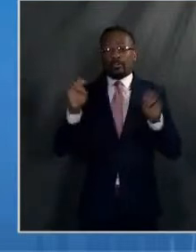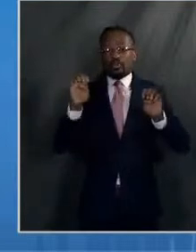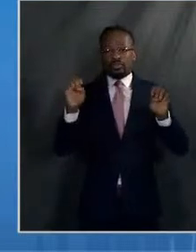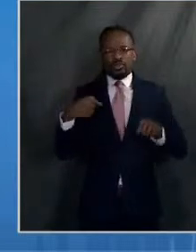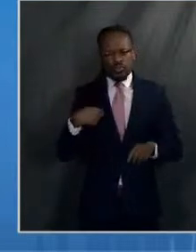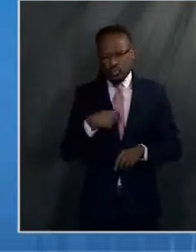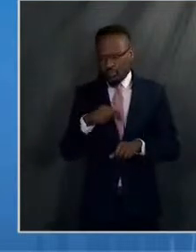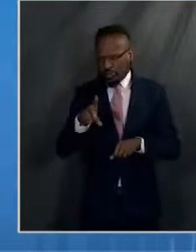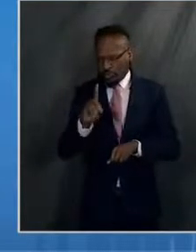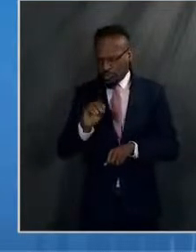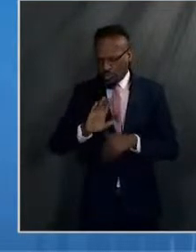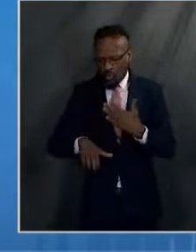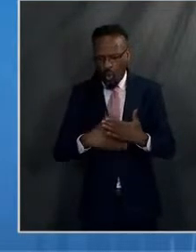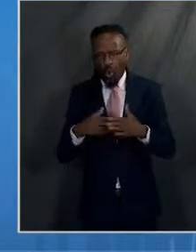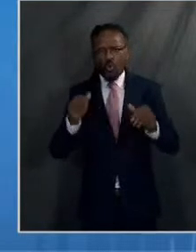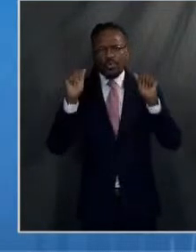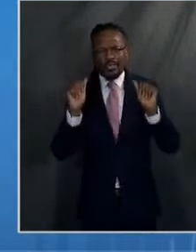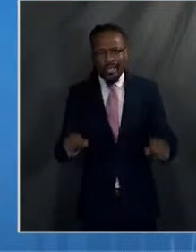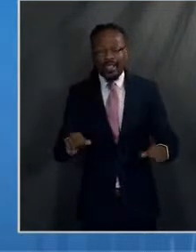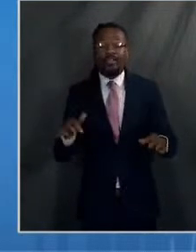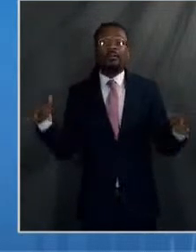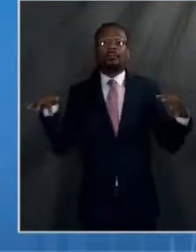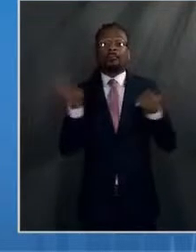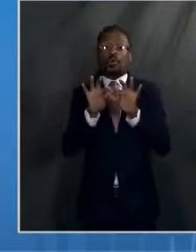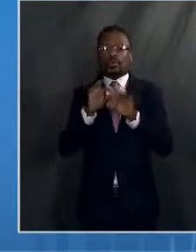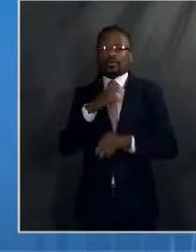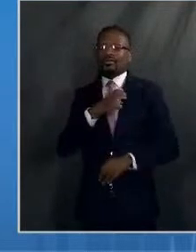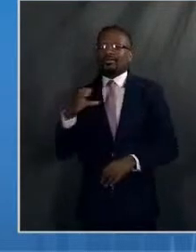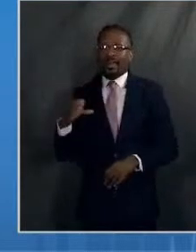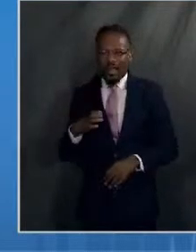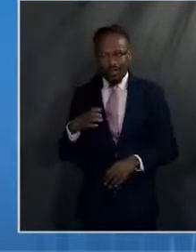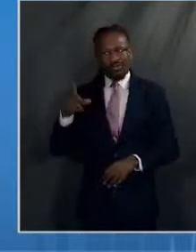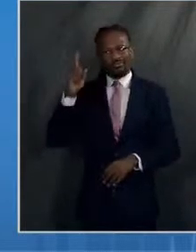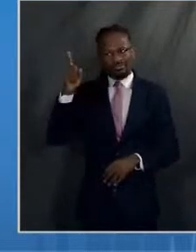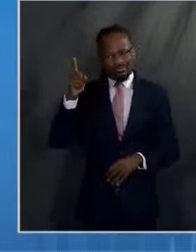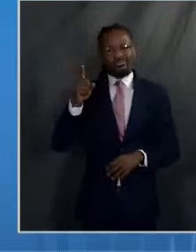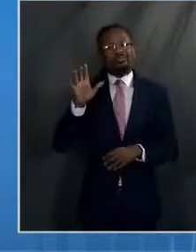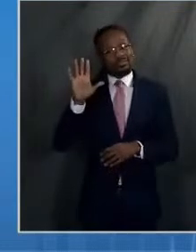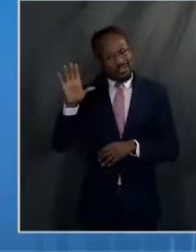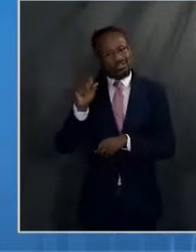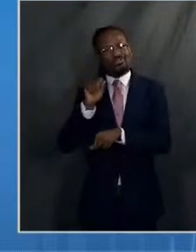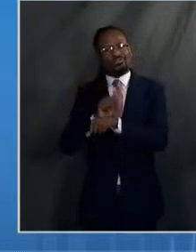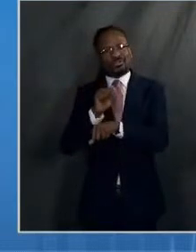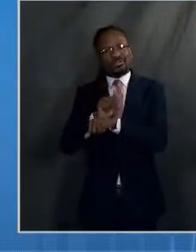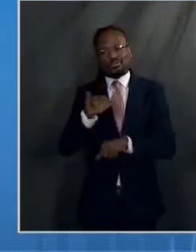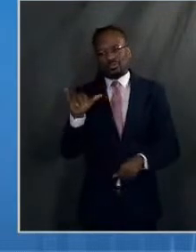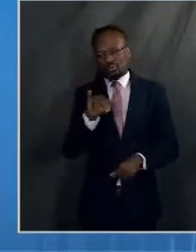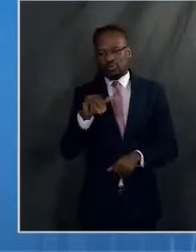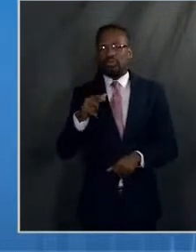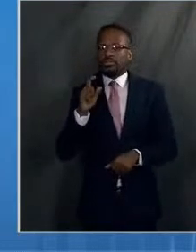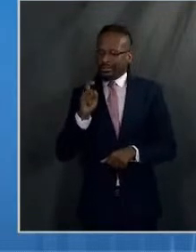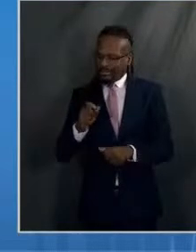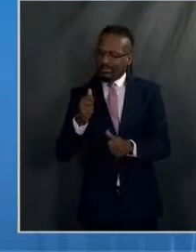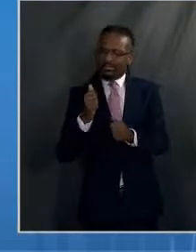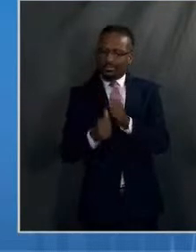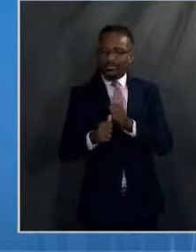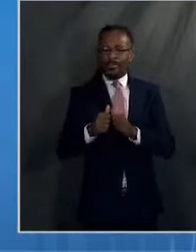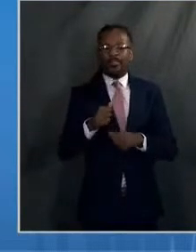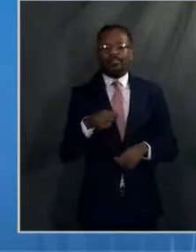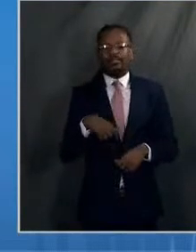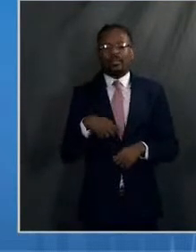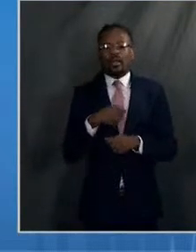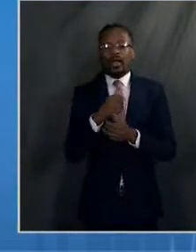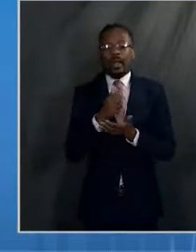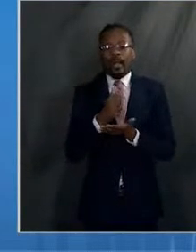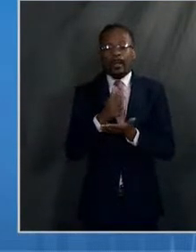can. But it is critical that Congress does its part as well. We need Congress to quickly pass the American Rescue Plan to provide